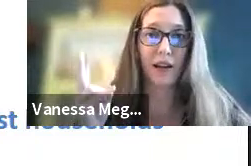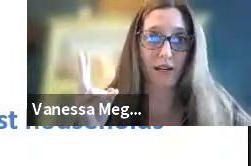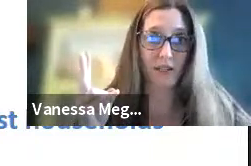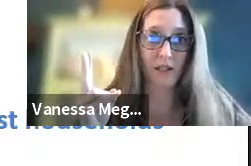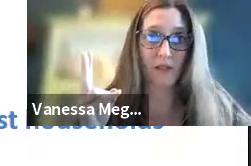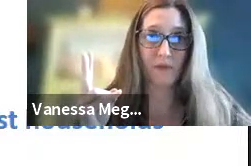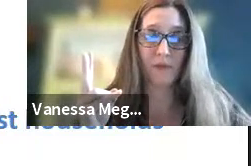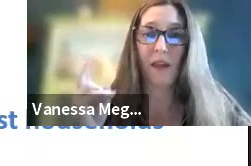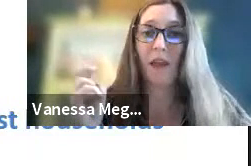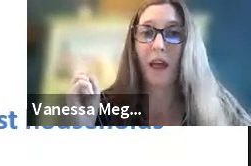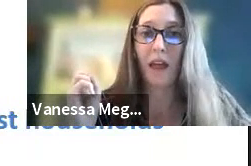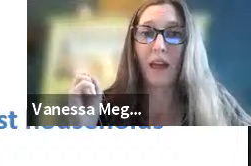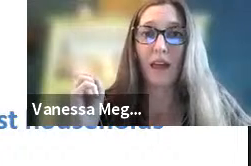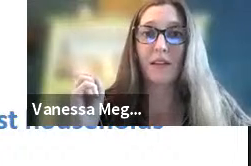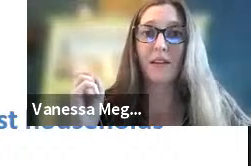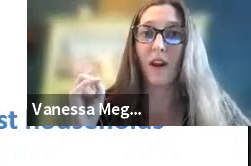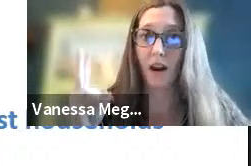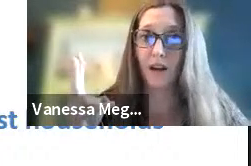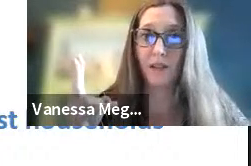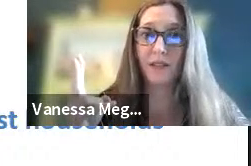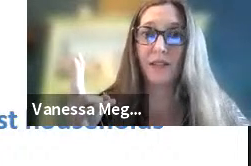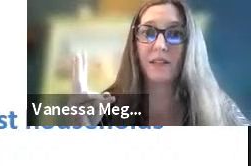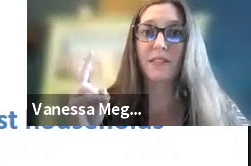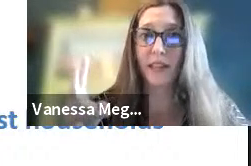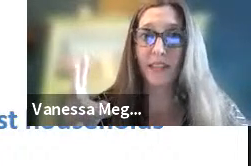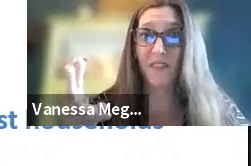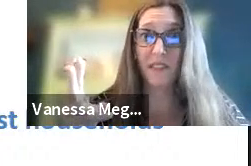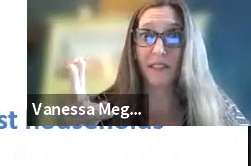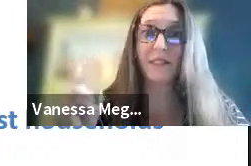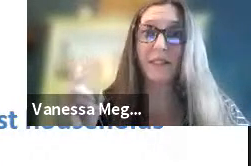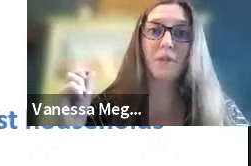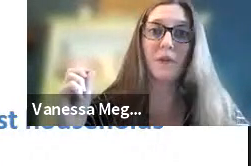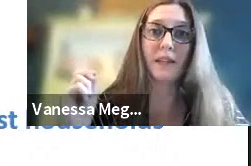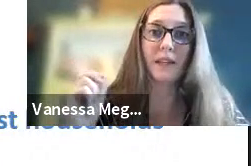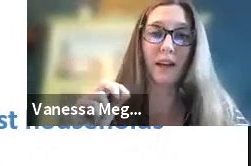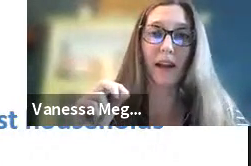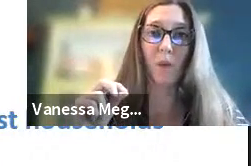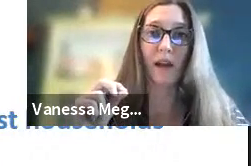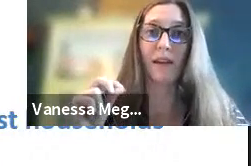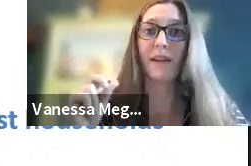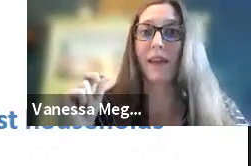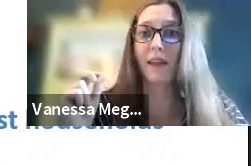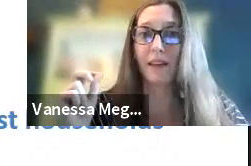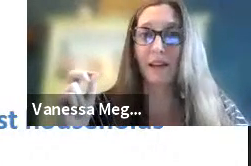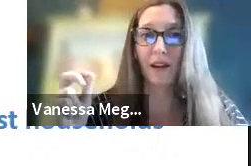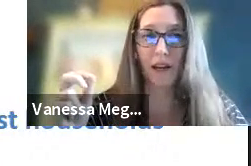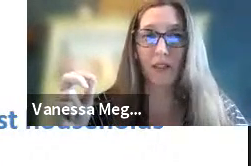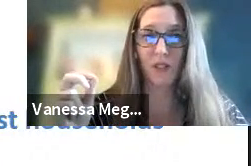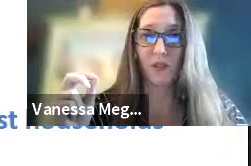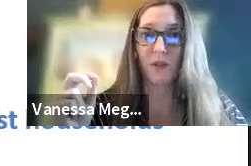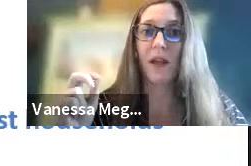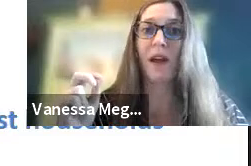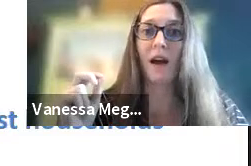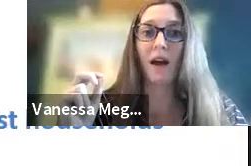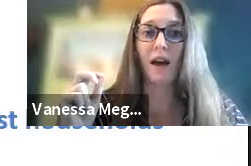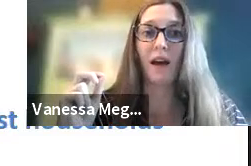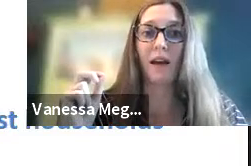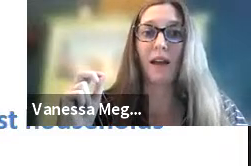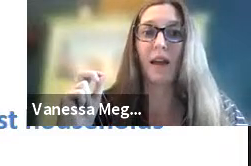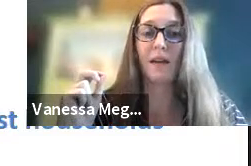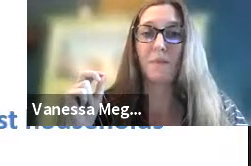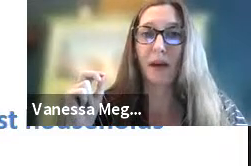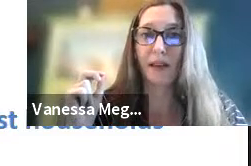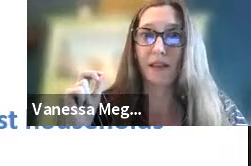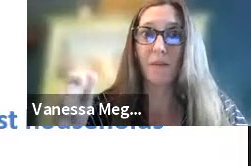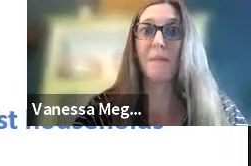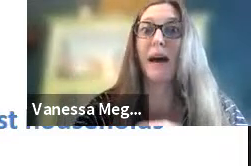and ERA 2. And there are slight differences between ERA 1 and ERA 2,